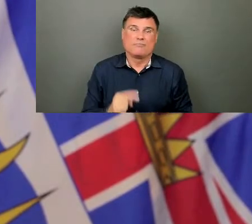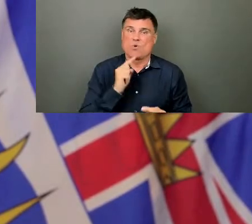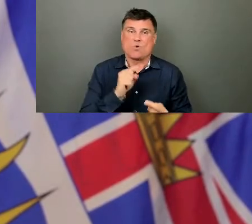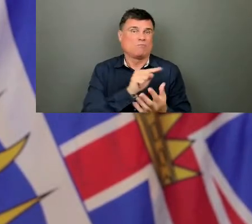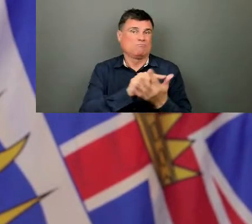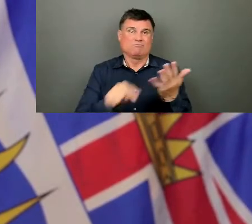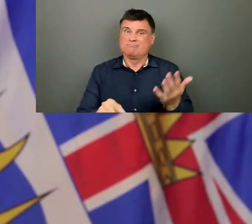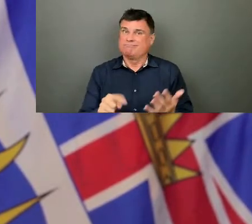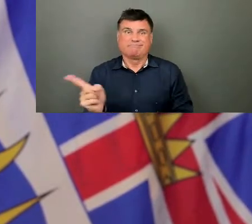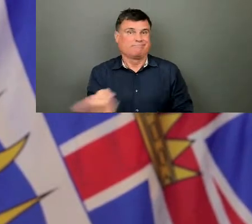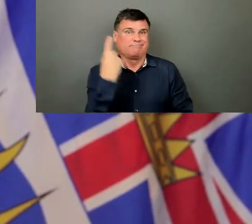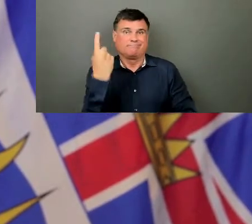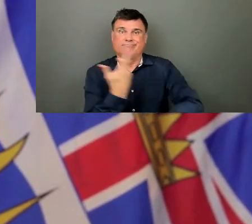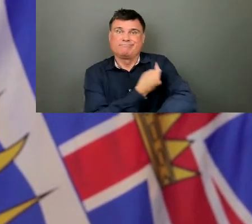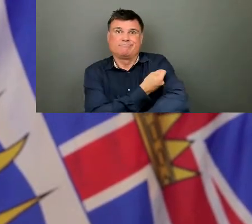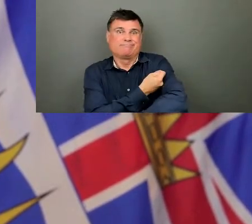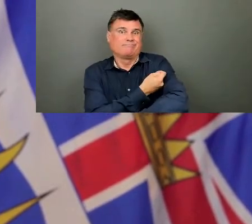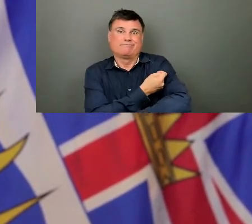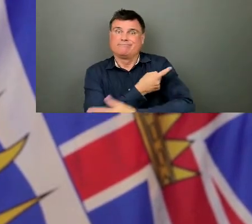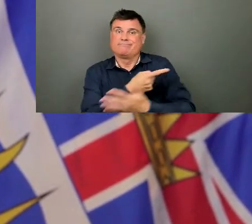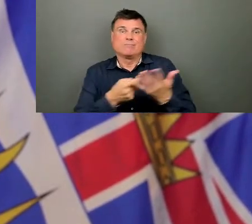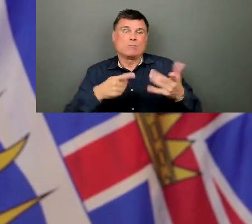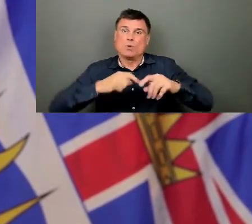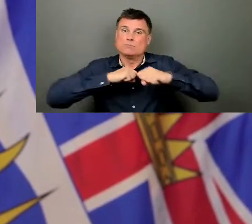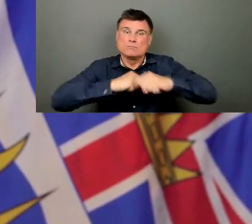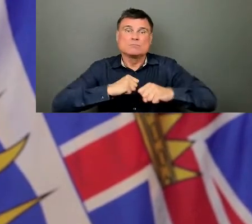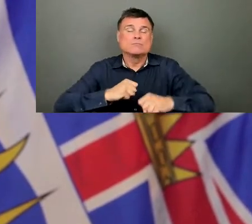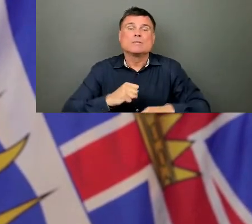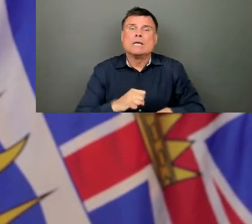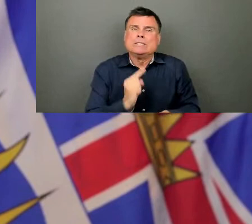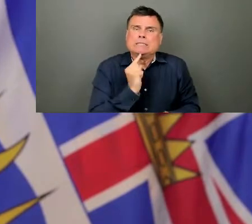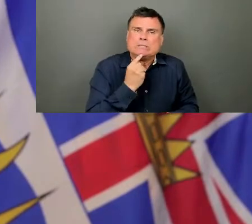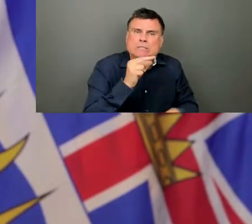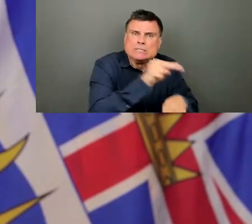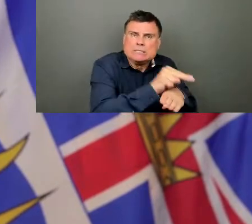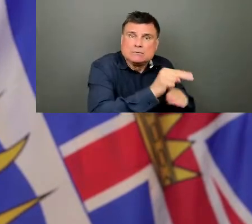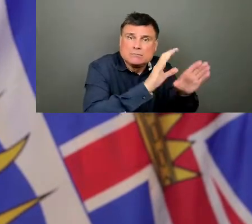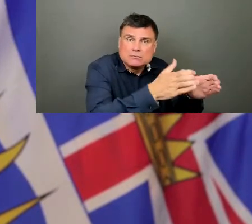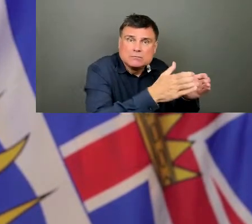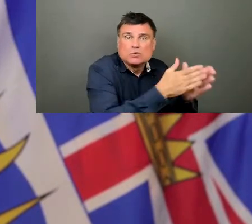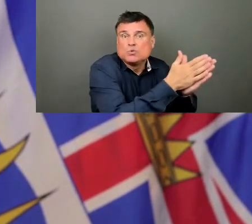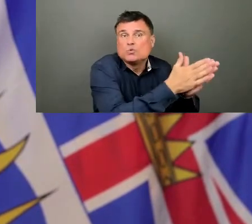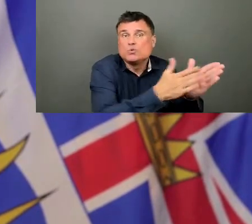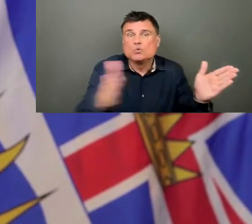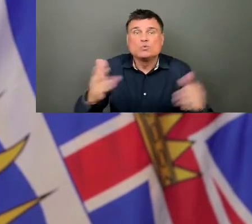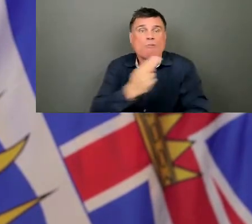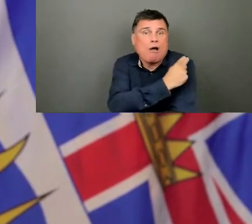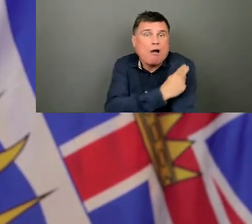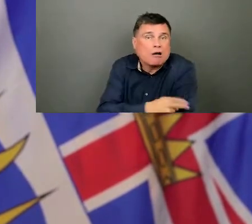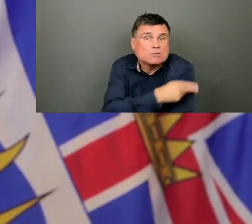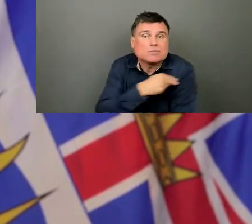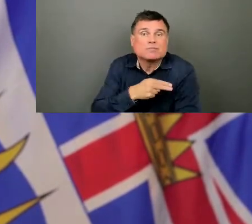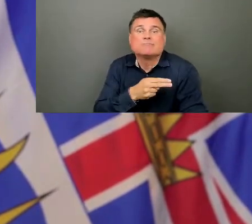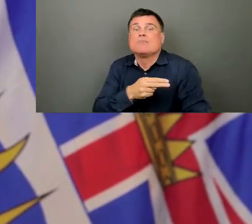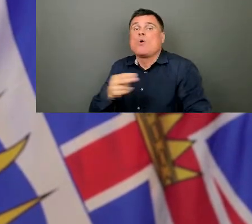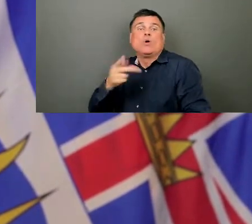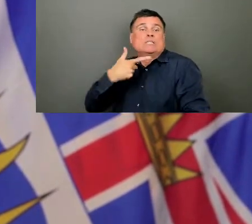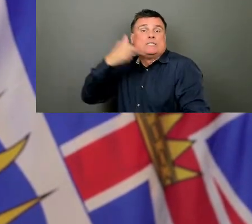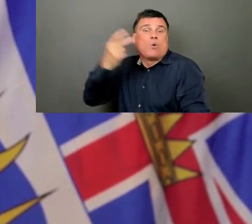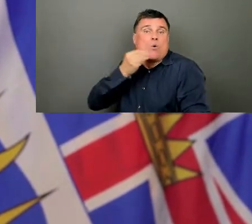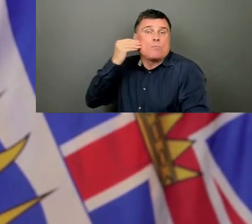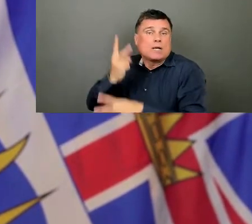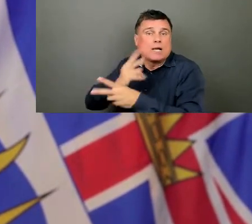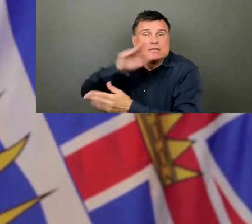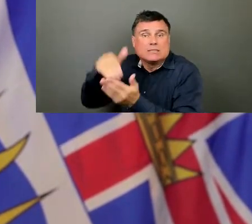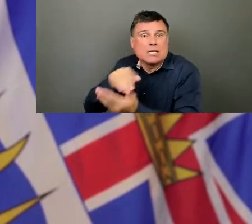and most lethal in long-term care, and that's why we started with that group of people, and we need to ensure that everybody in that